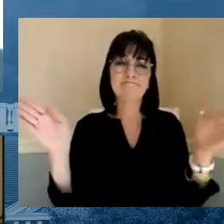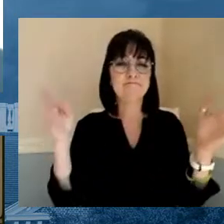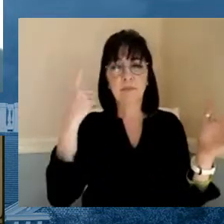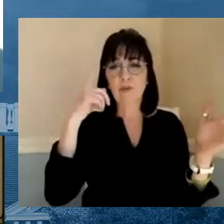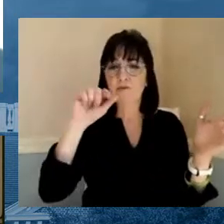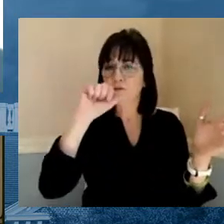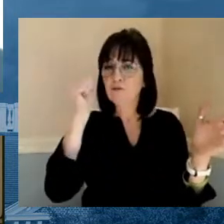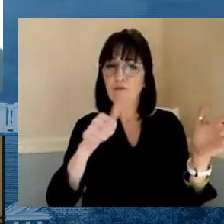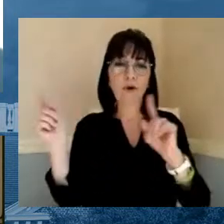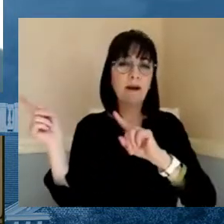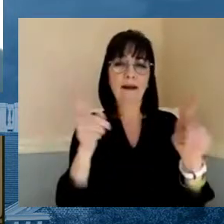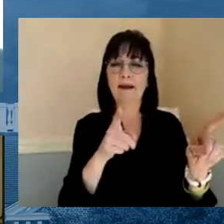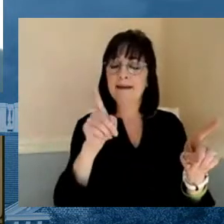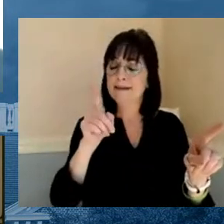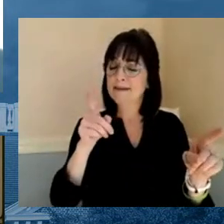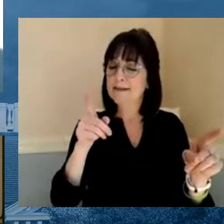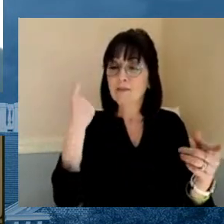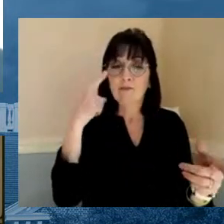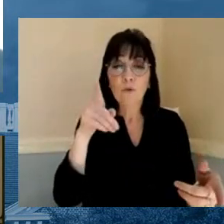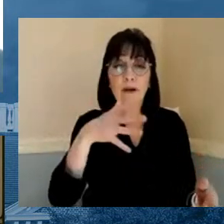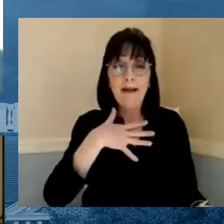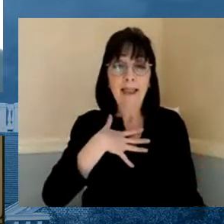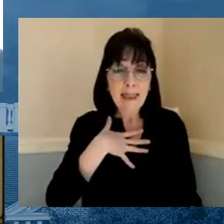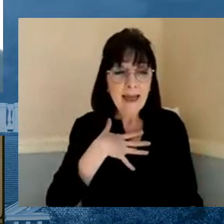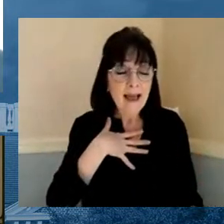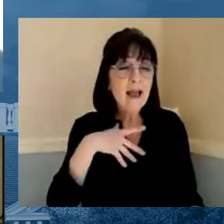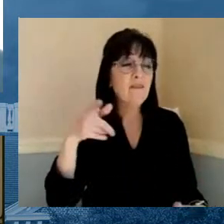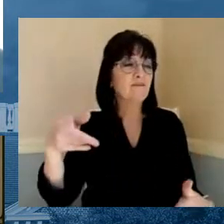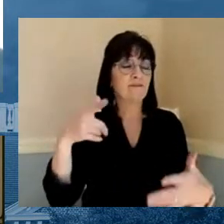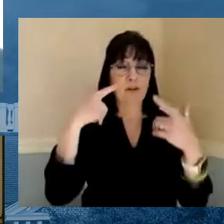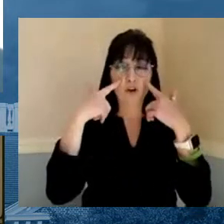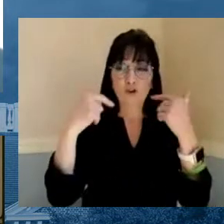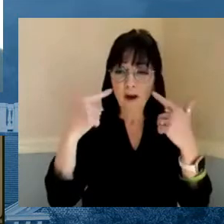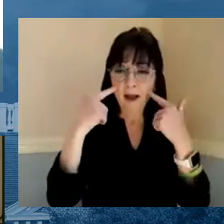to do. Everyone is human, and they need to vent.